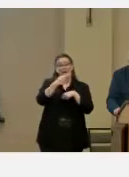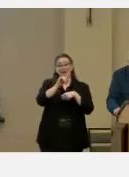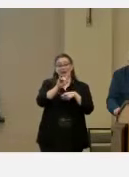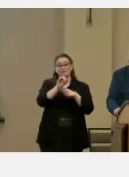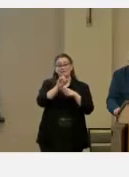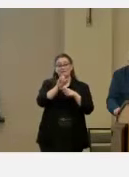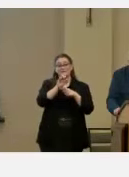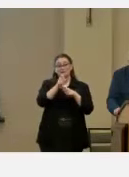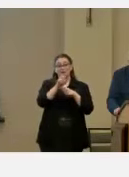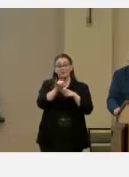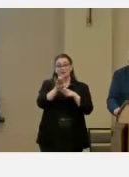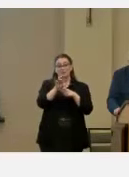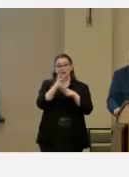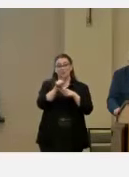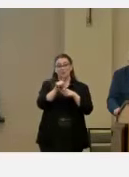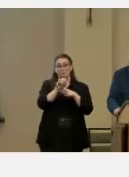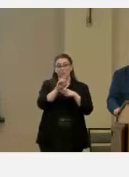or Plaquenil blood levels.